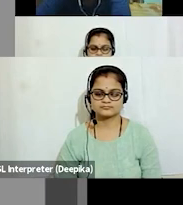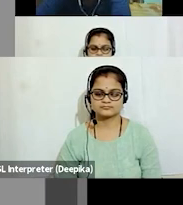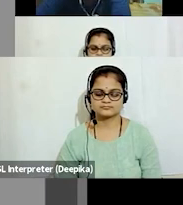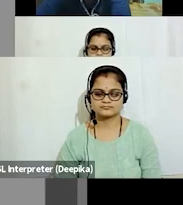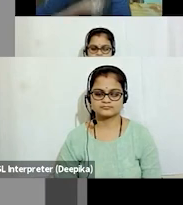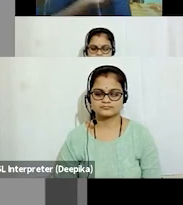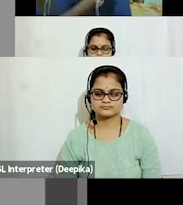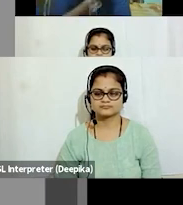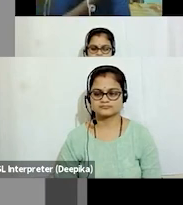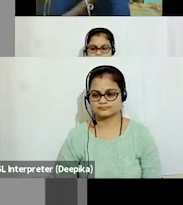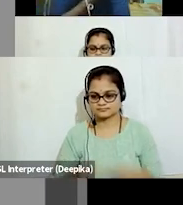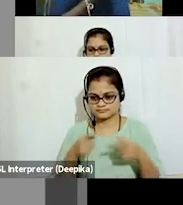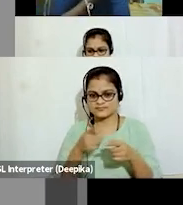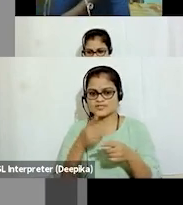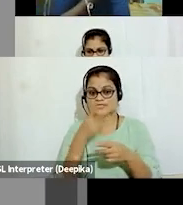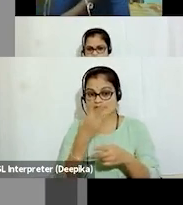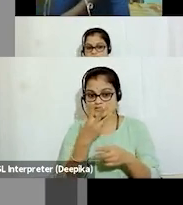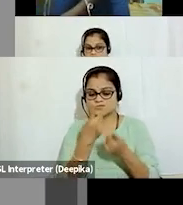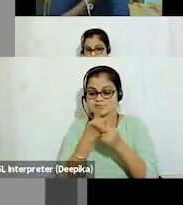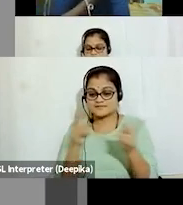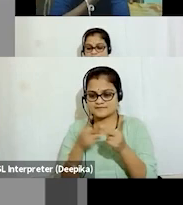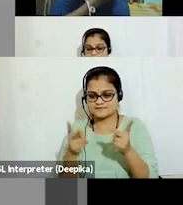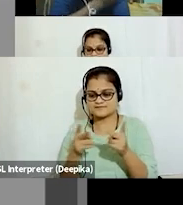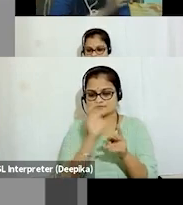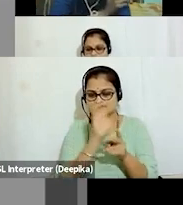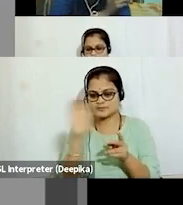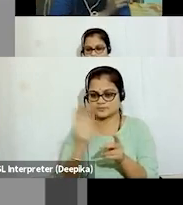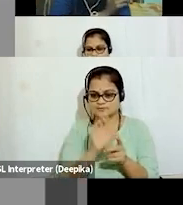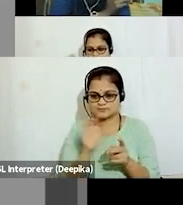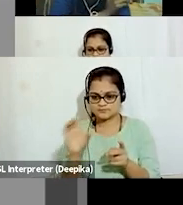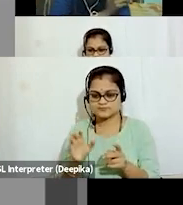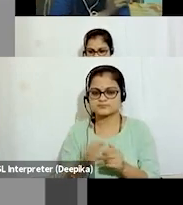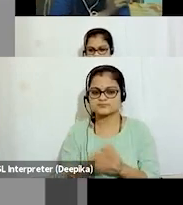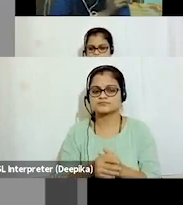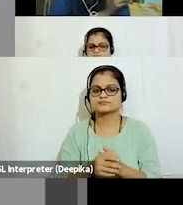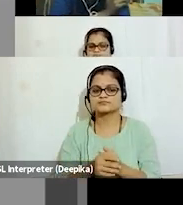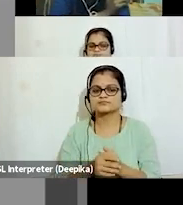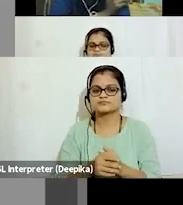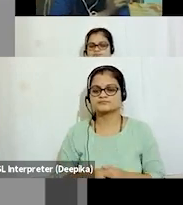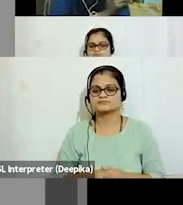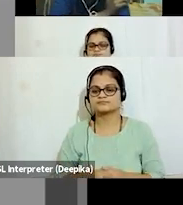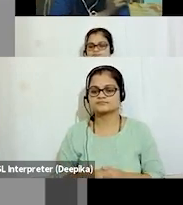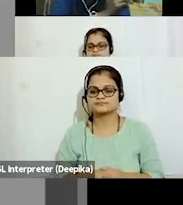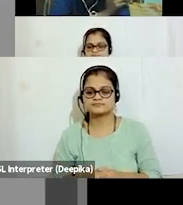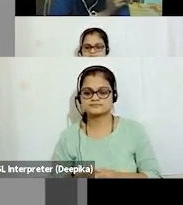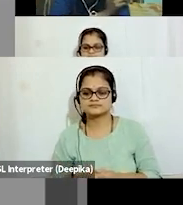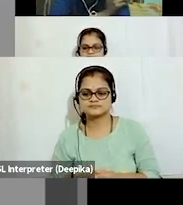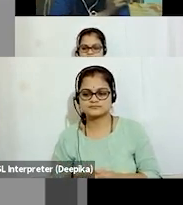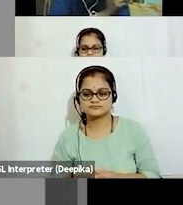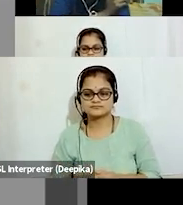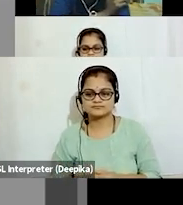Yeah, so 3 different chords just switching around. Yeah, That was the and key.